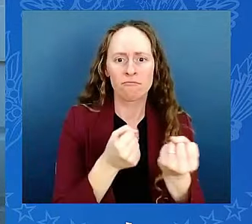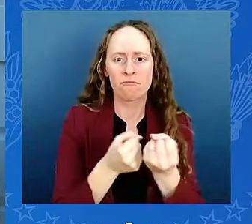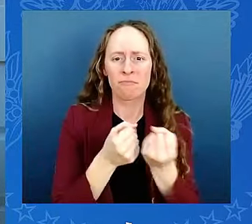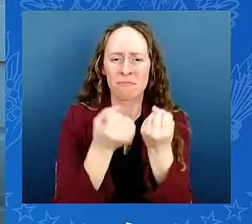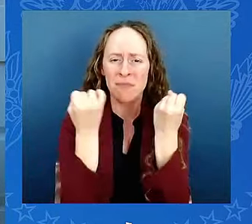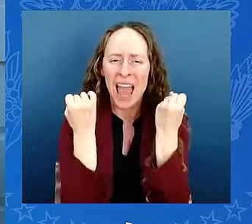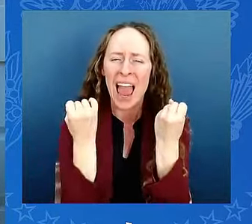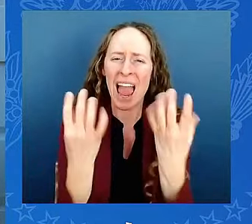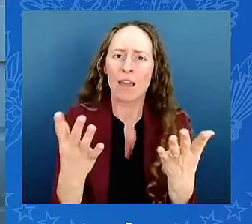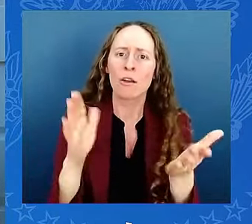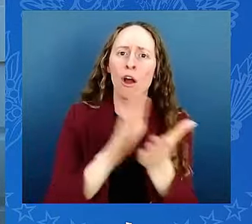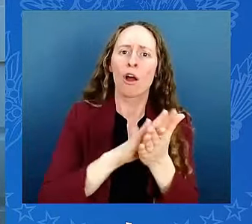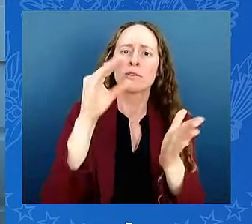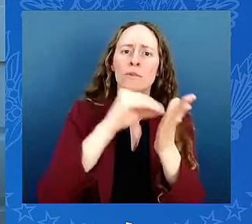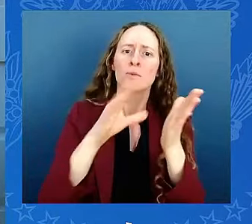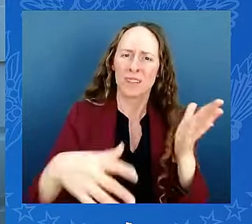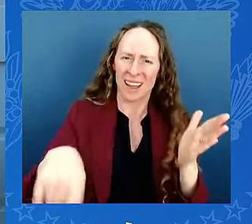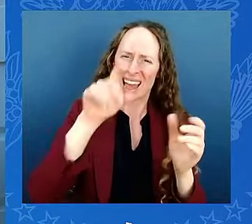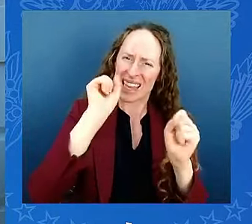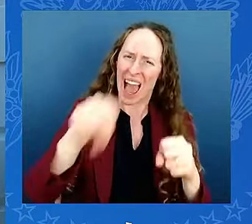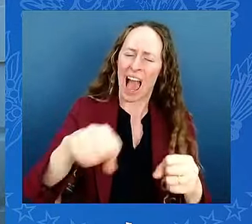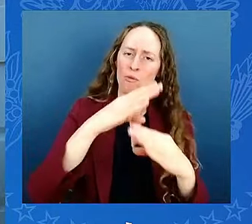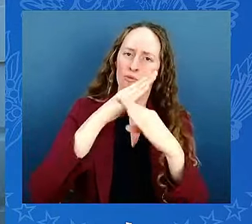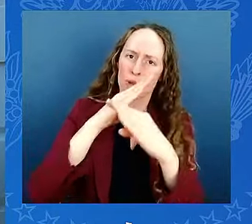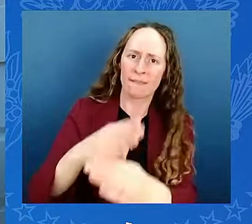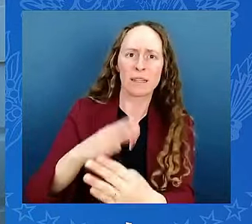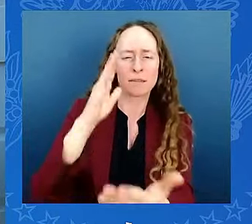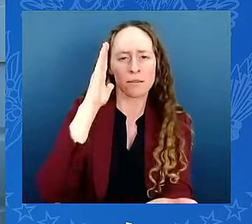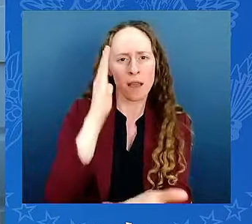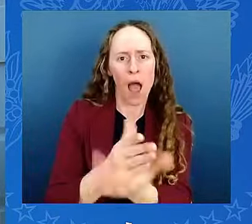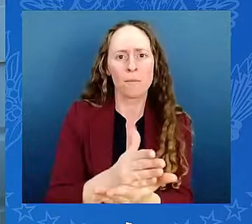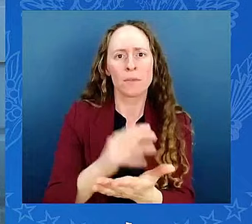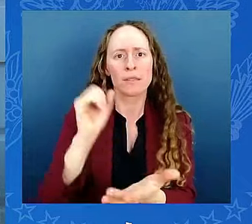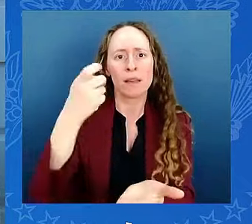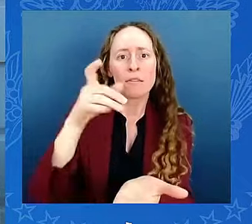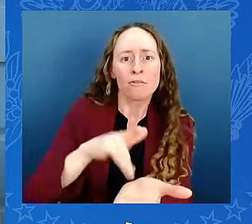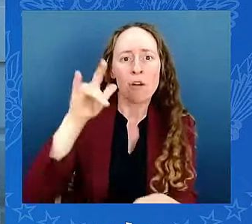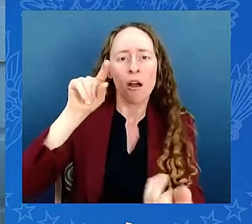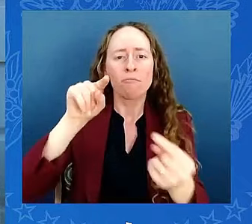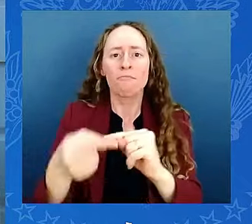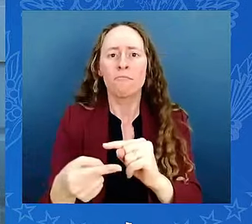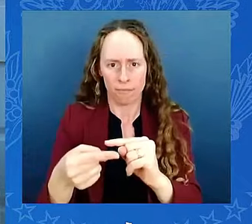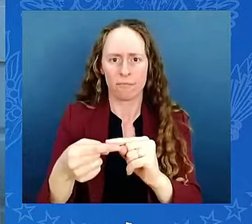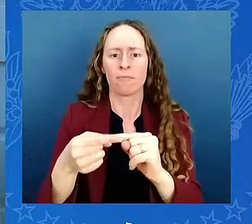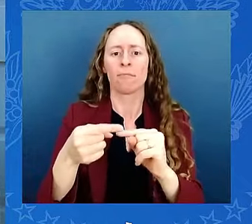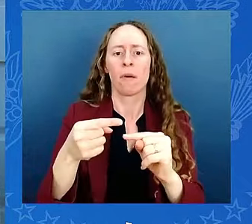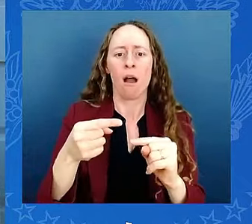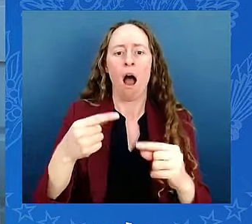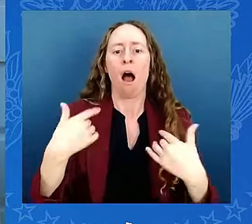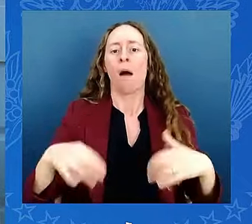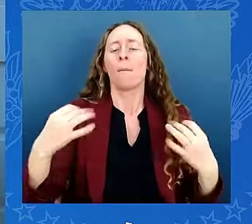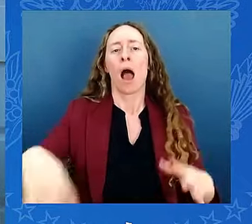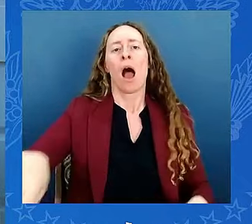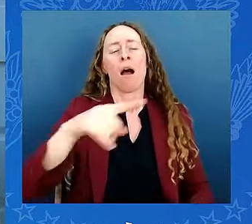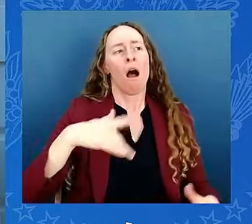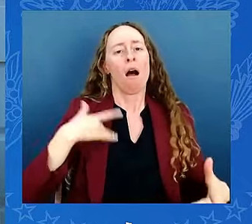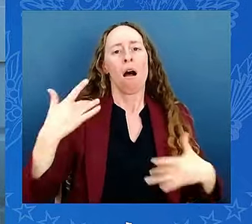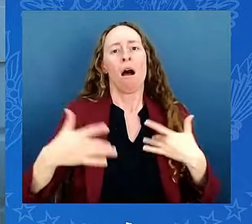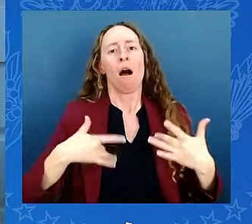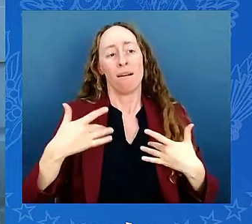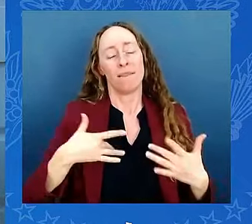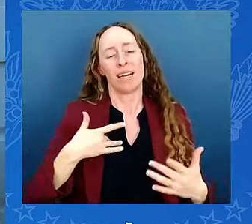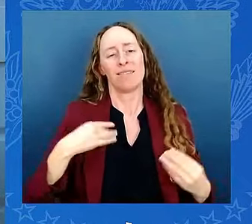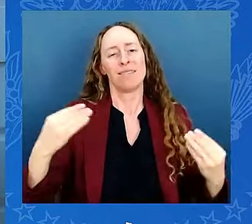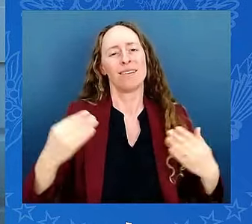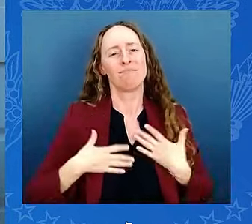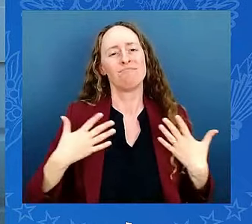me so much hope for the progress we can and must make in our college communities. So, to President Biden, thank you